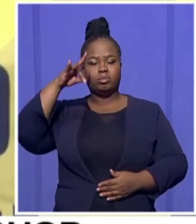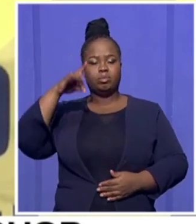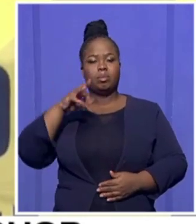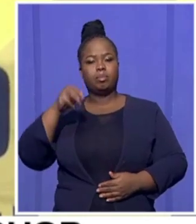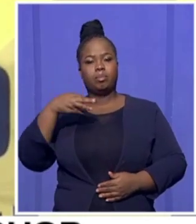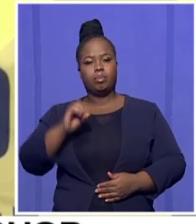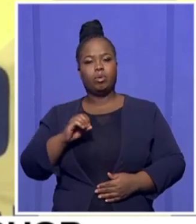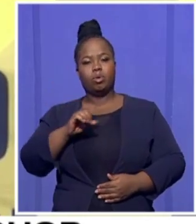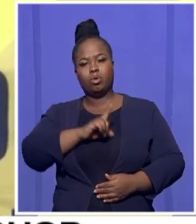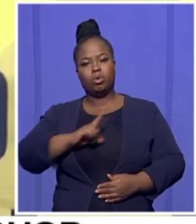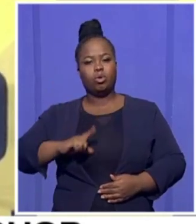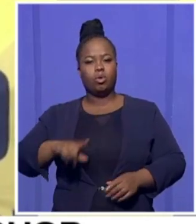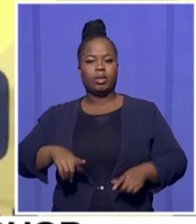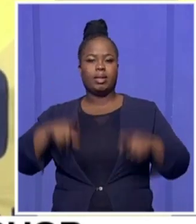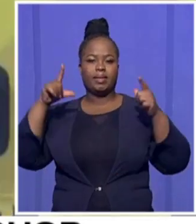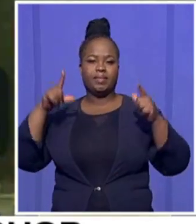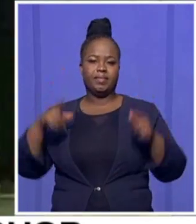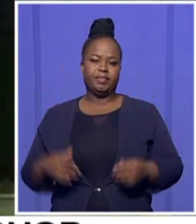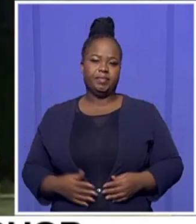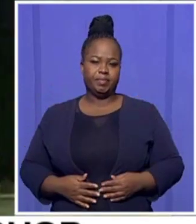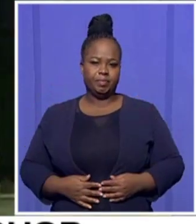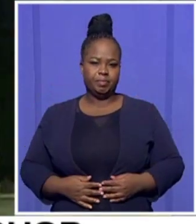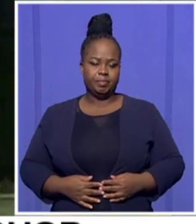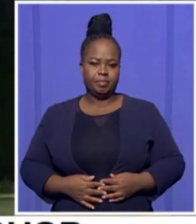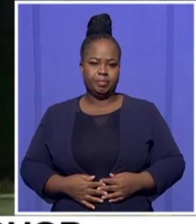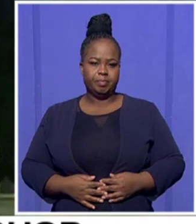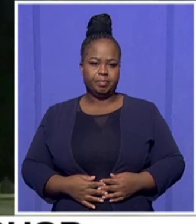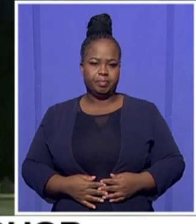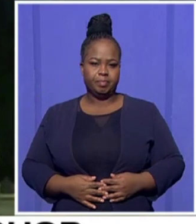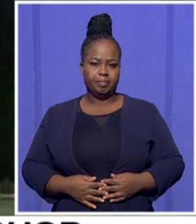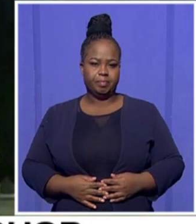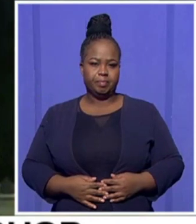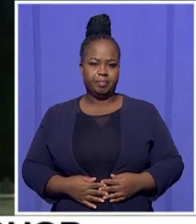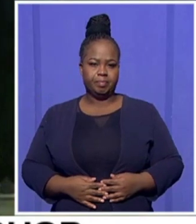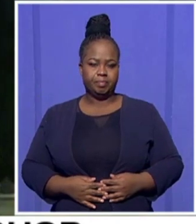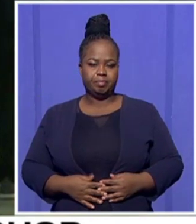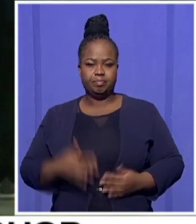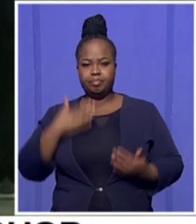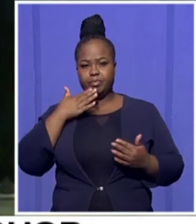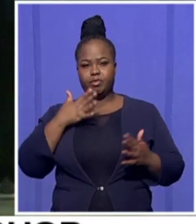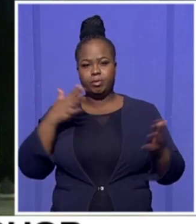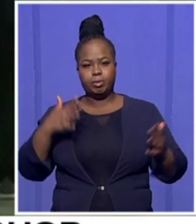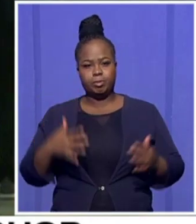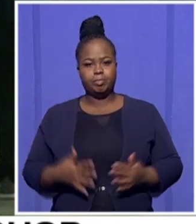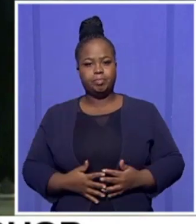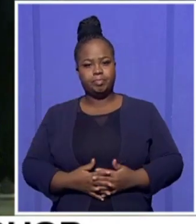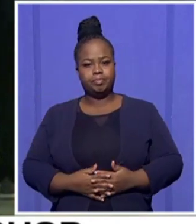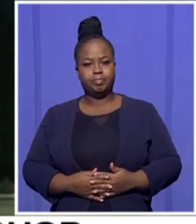Mpho Moerane. Long live. Thank you very much.